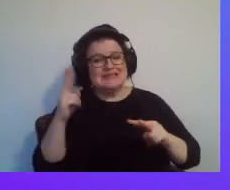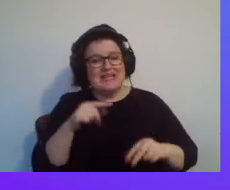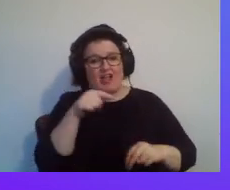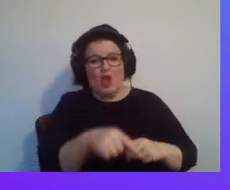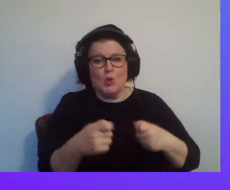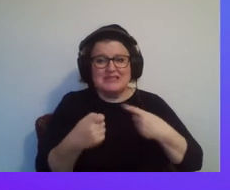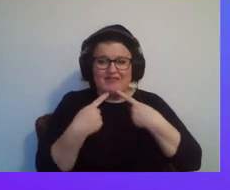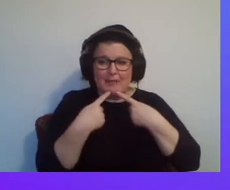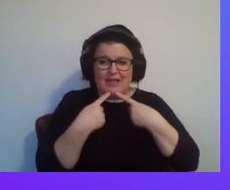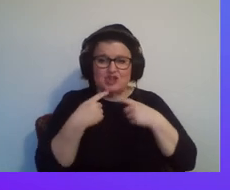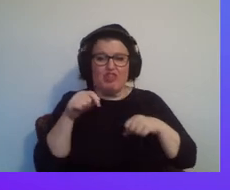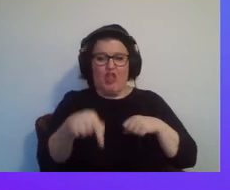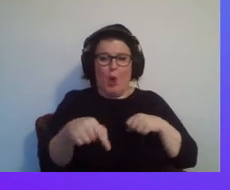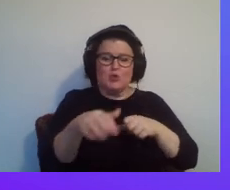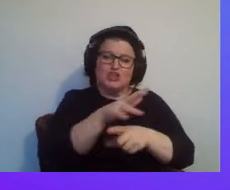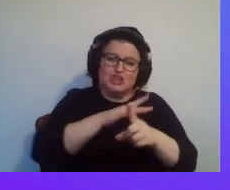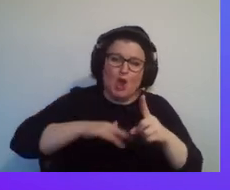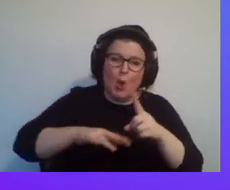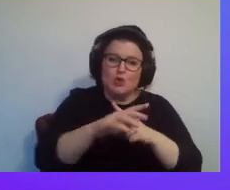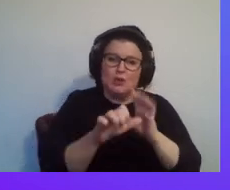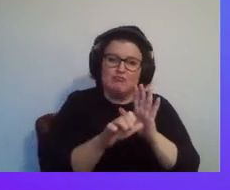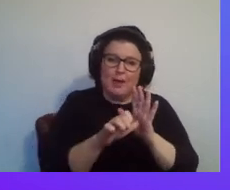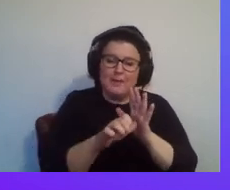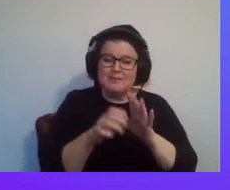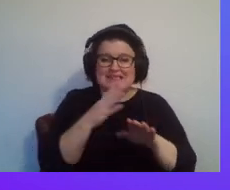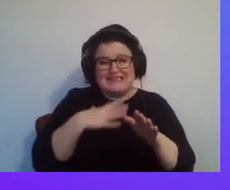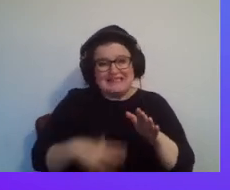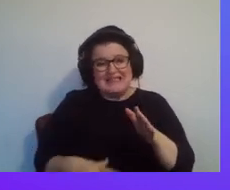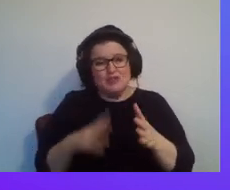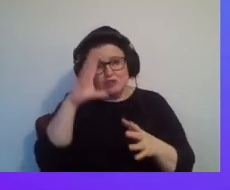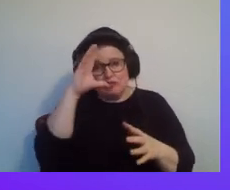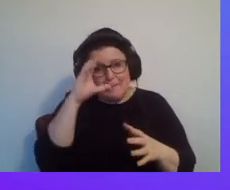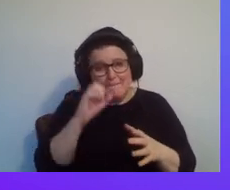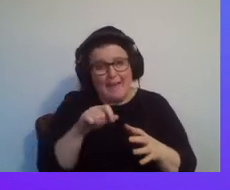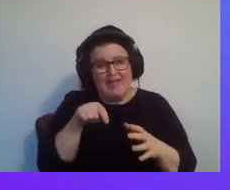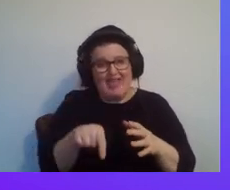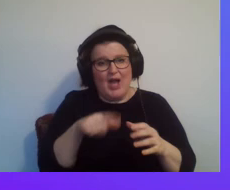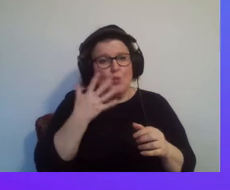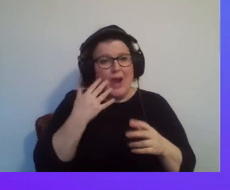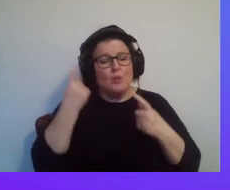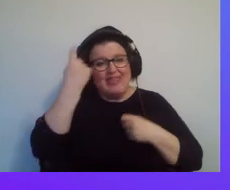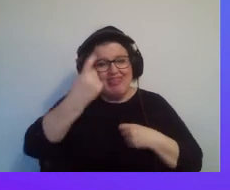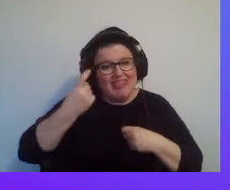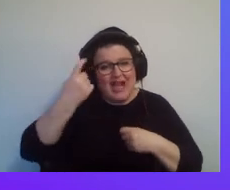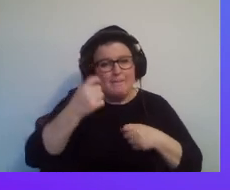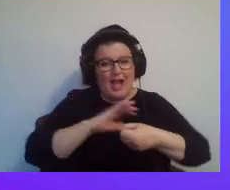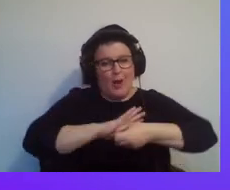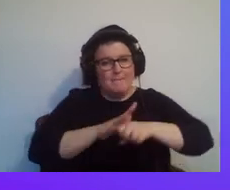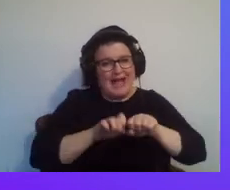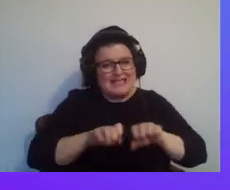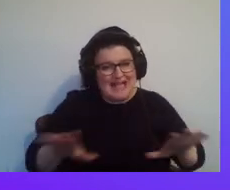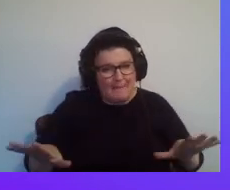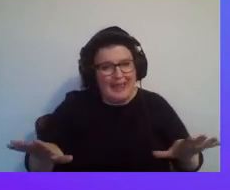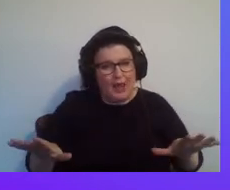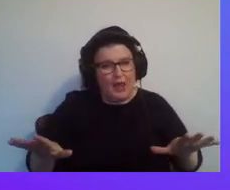in this loop of addressing problems with this pandemic and other pandemics. And so I think this is part of the conversation we need to have.